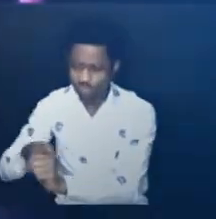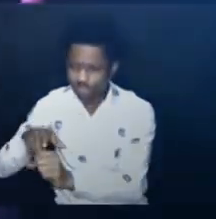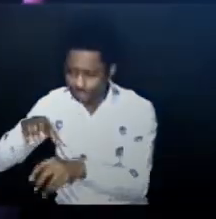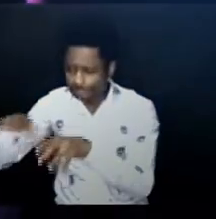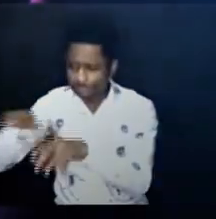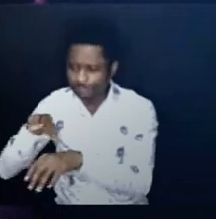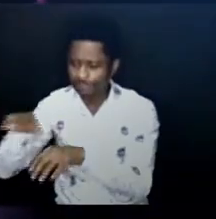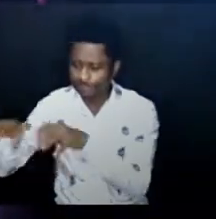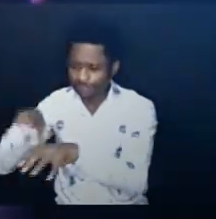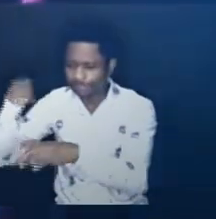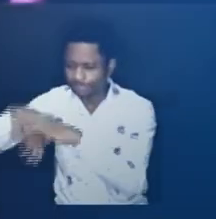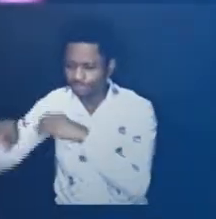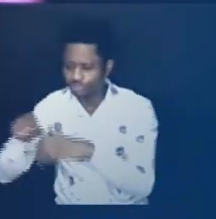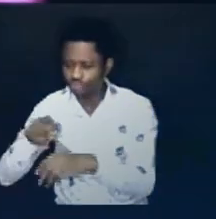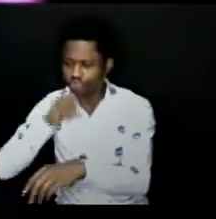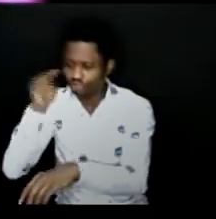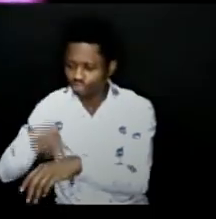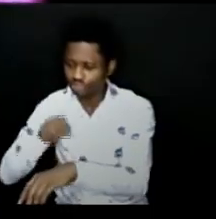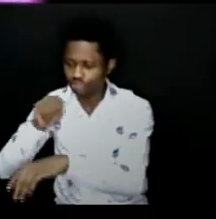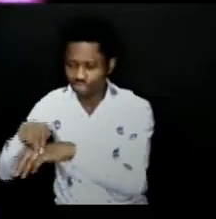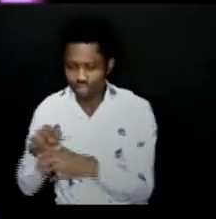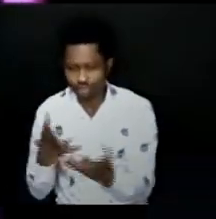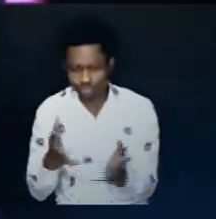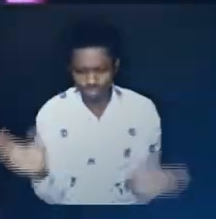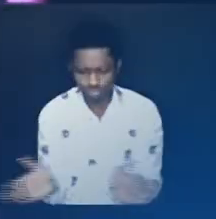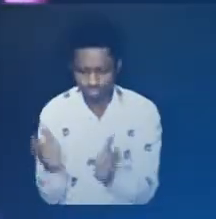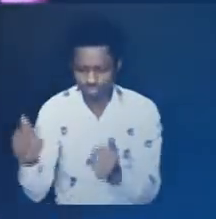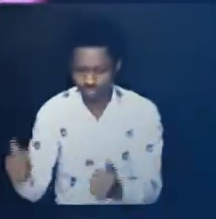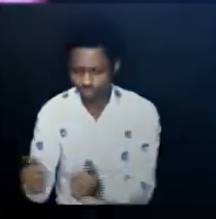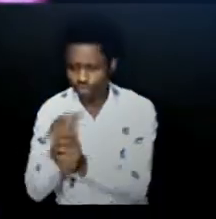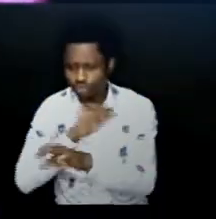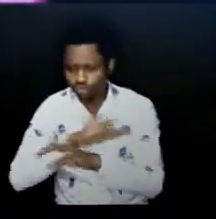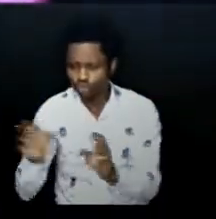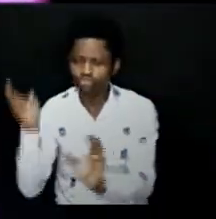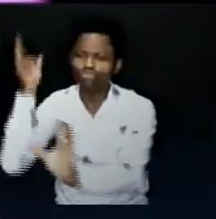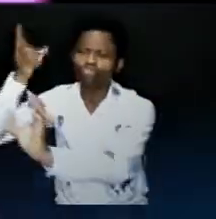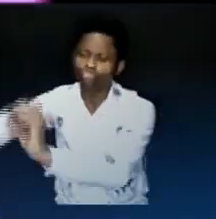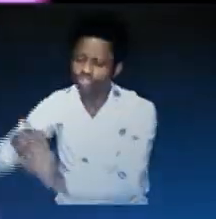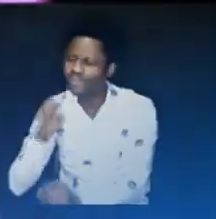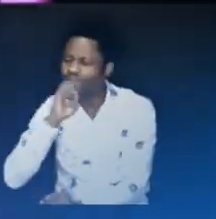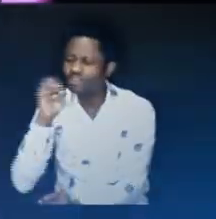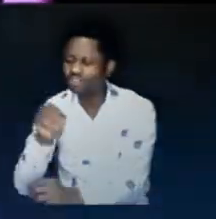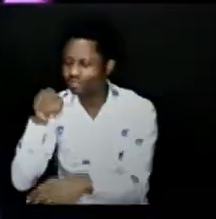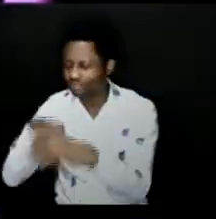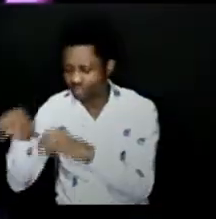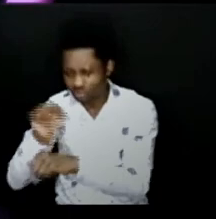nation. I want to challenge you not to be part of the evil that goes on at your